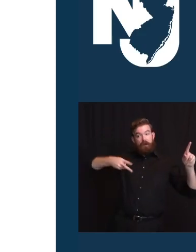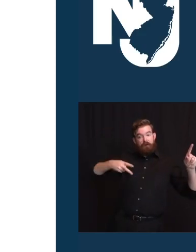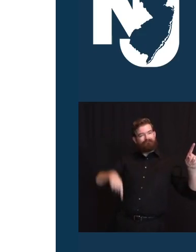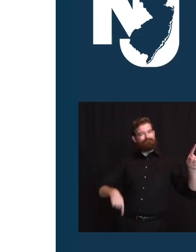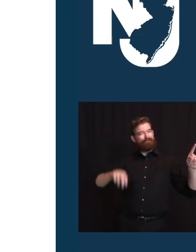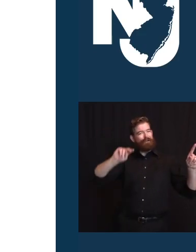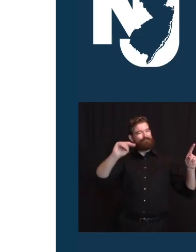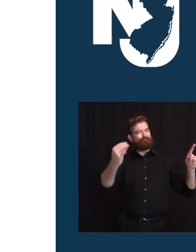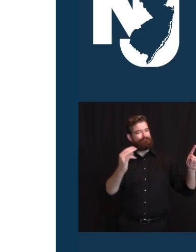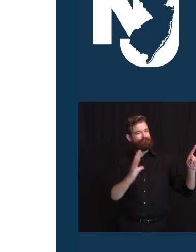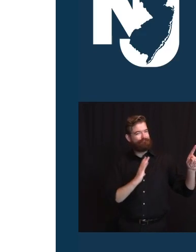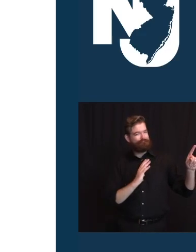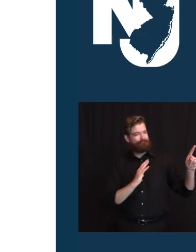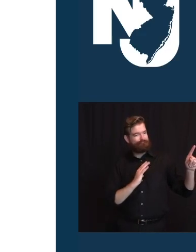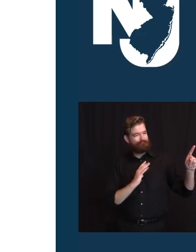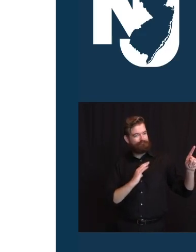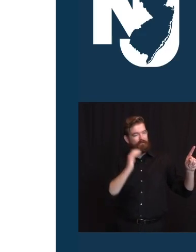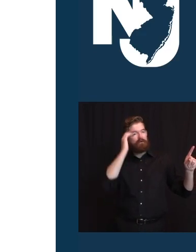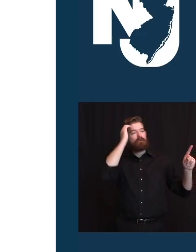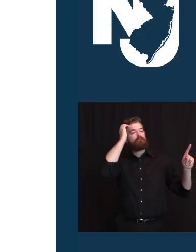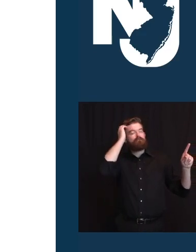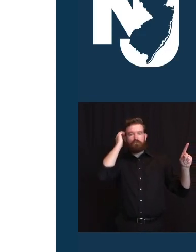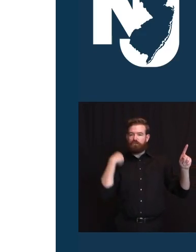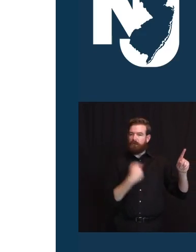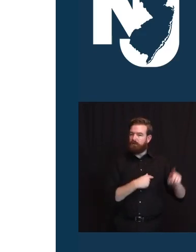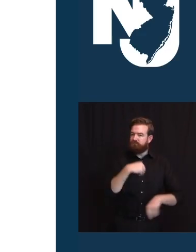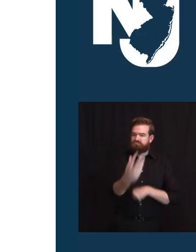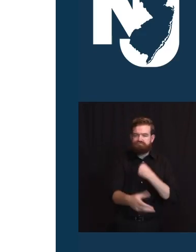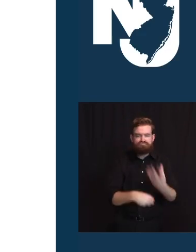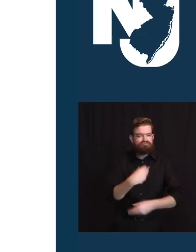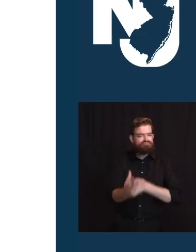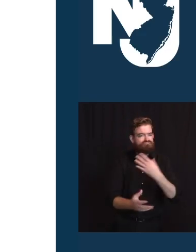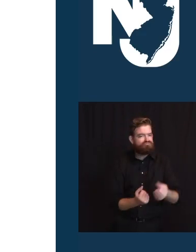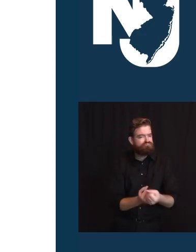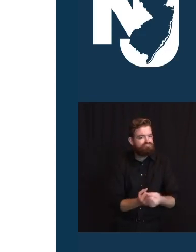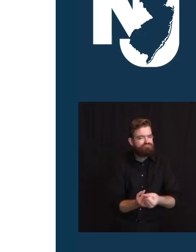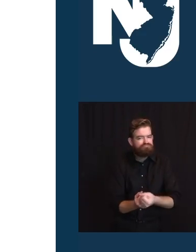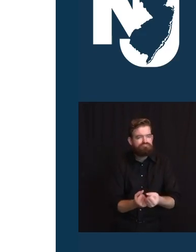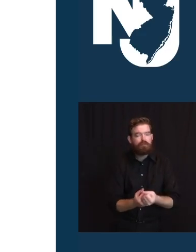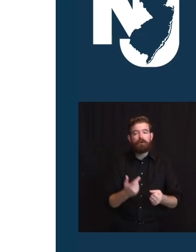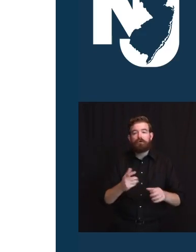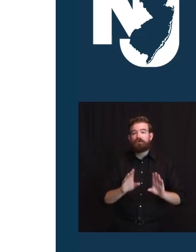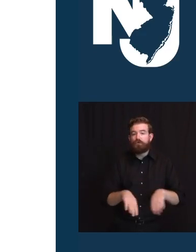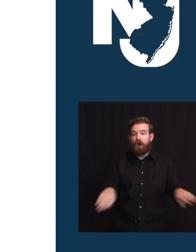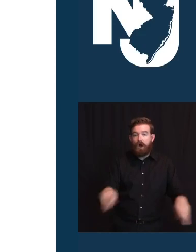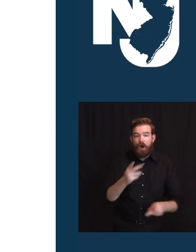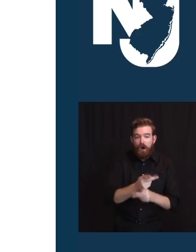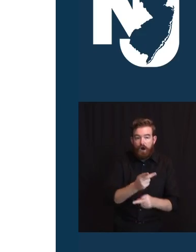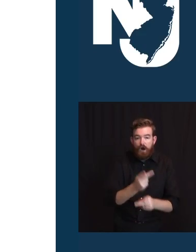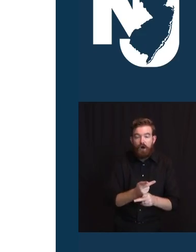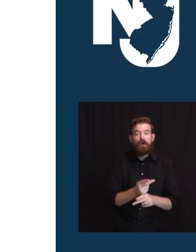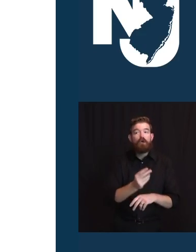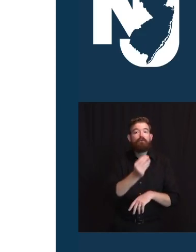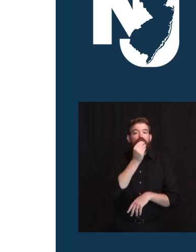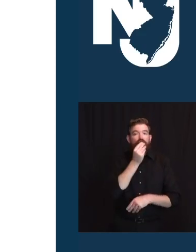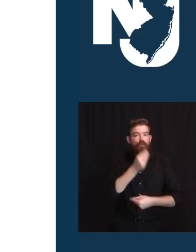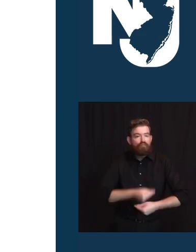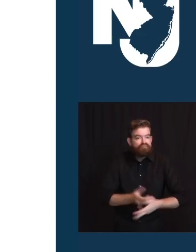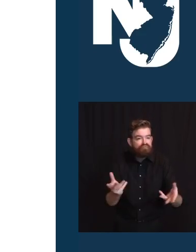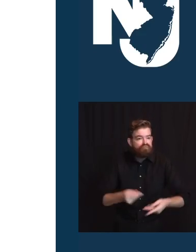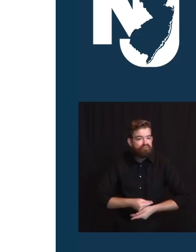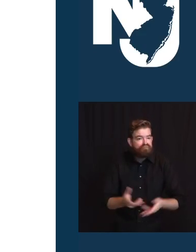have expanded food support and supports for childcare, especially for essential workers. And some of the steps that earned us this